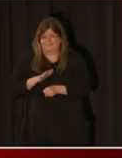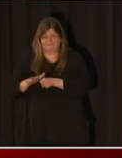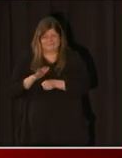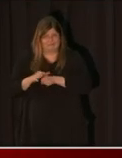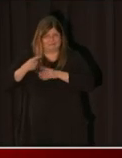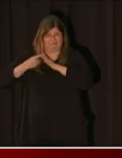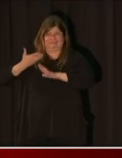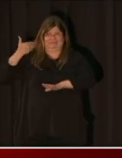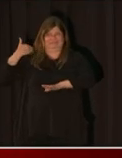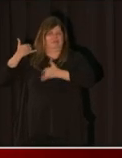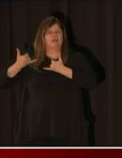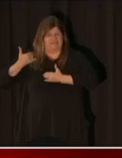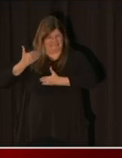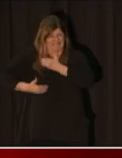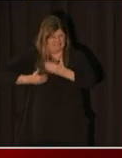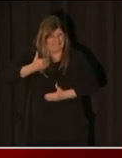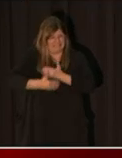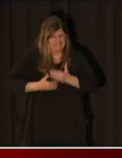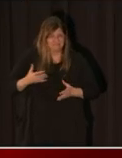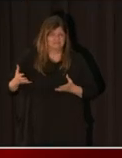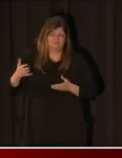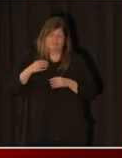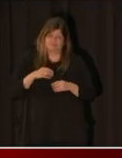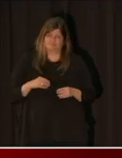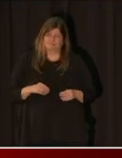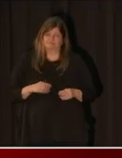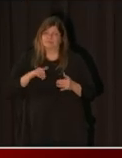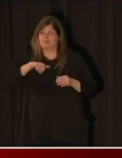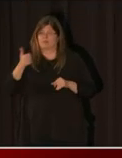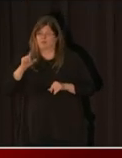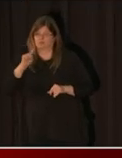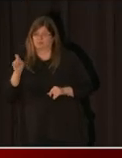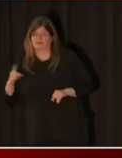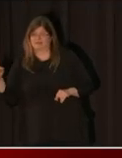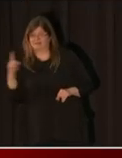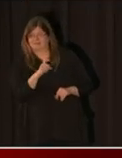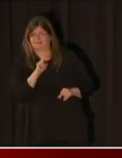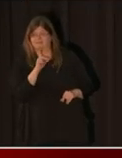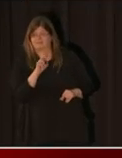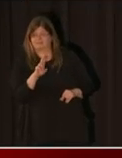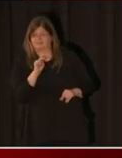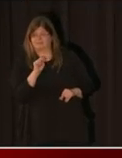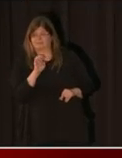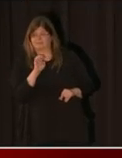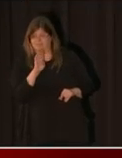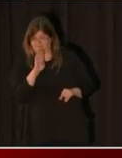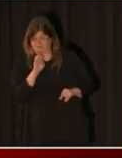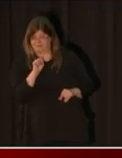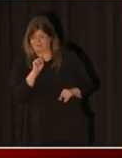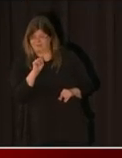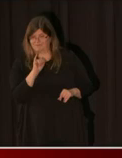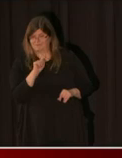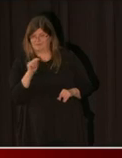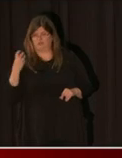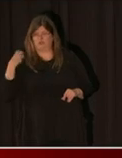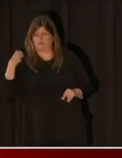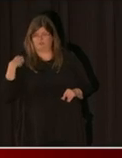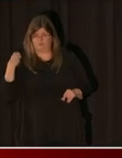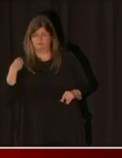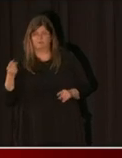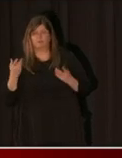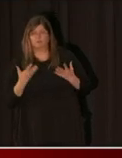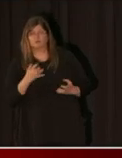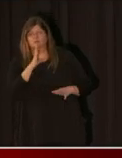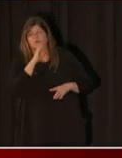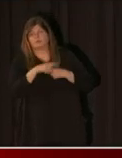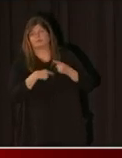For Dr. Nesbitt, if I could follow up on our reporting over the weekend about the quarantine center. One, do you